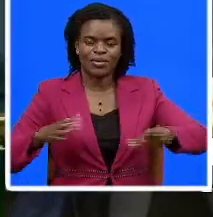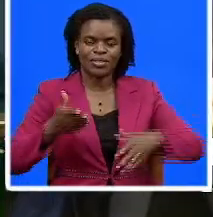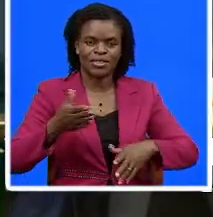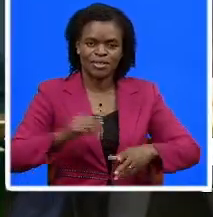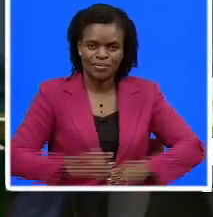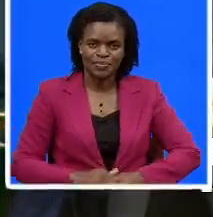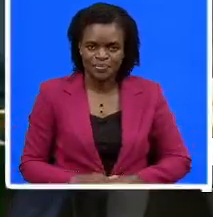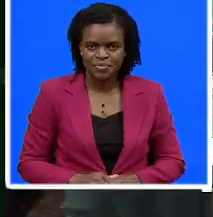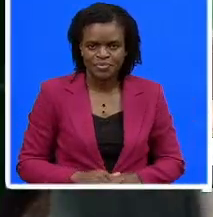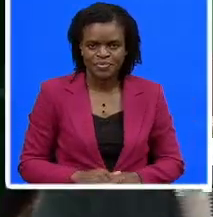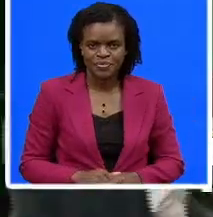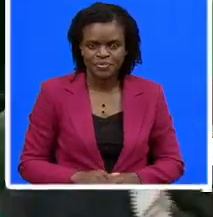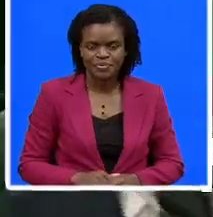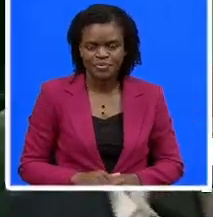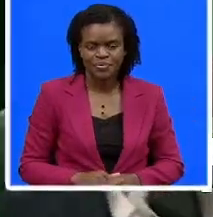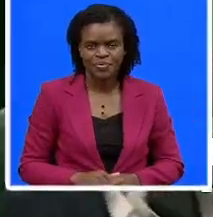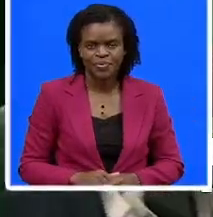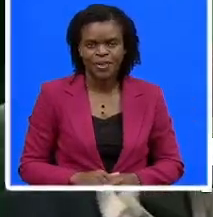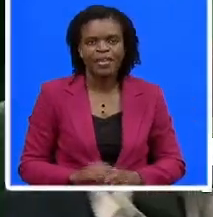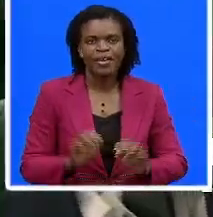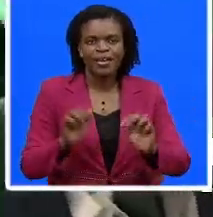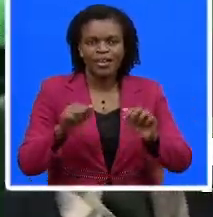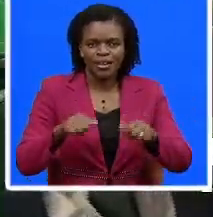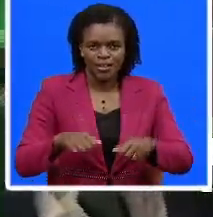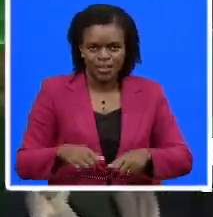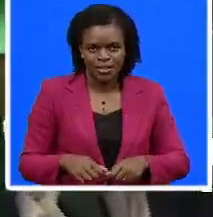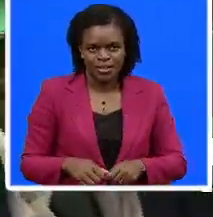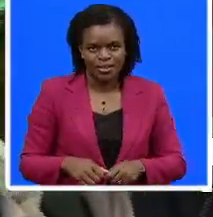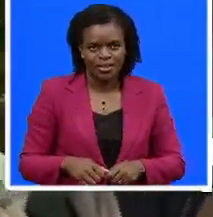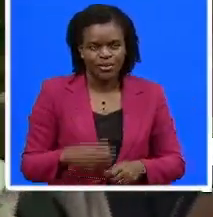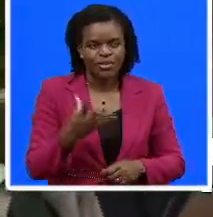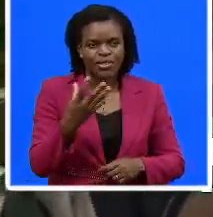sebebuthene abantwana bavela ezabelweni ezilithumi zelizwe